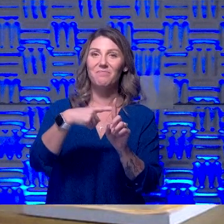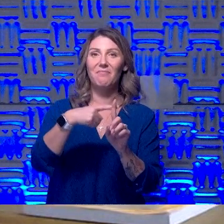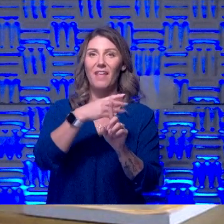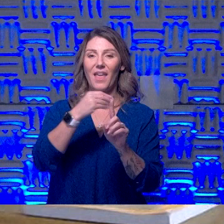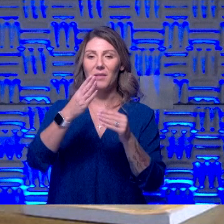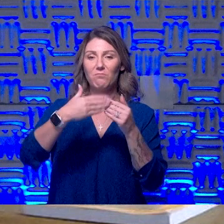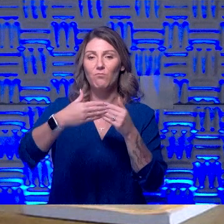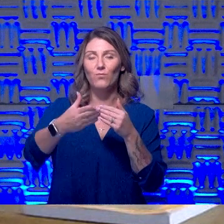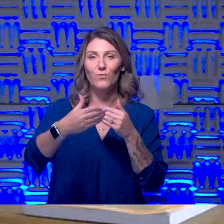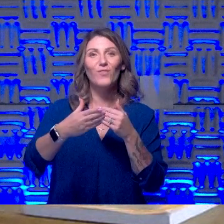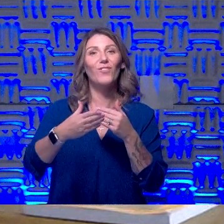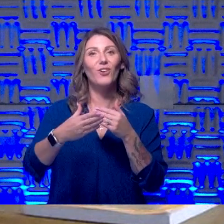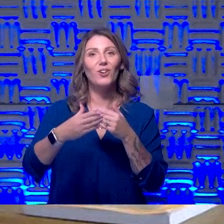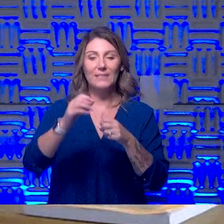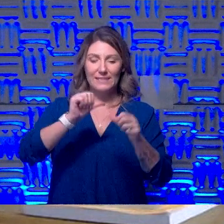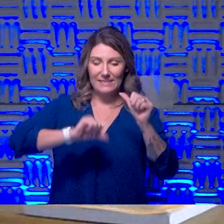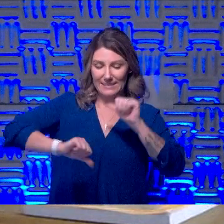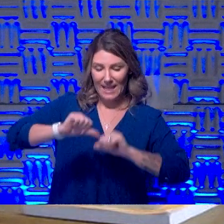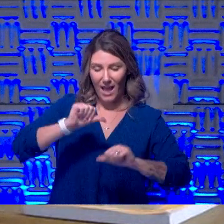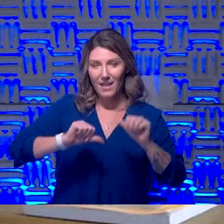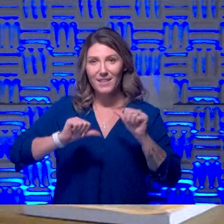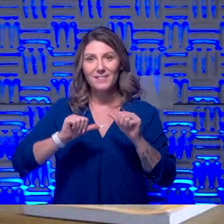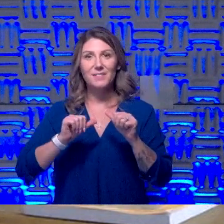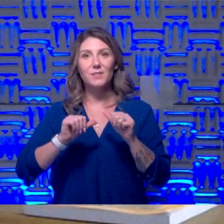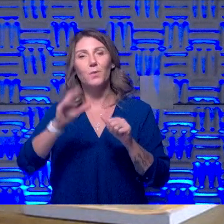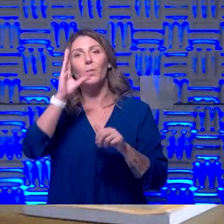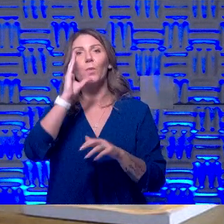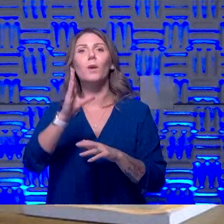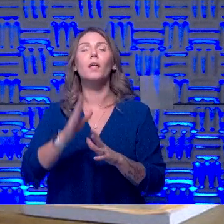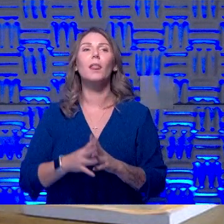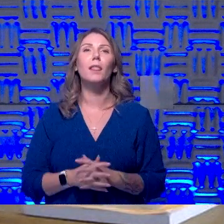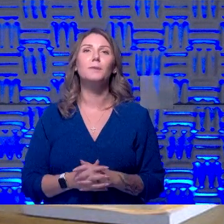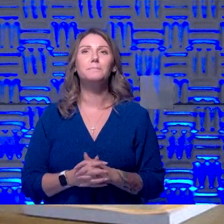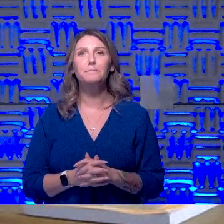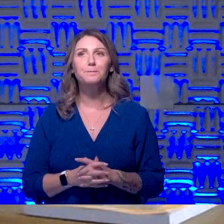forward, the science is going to